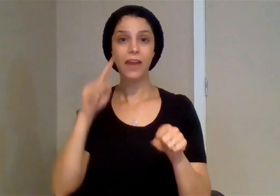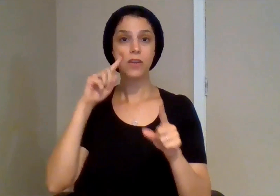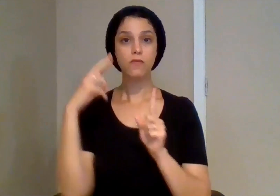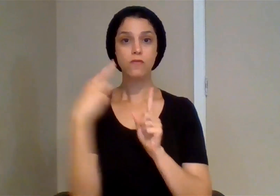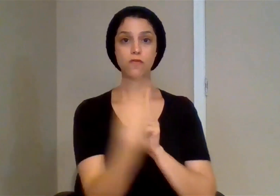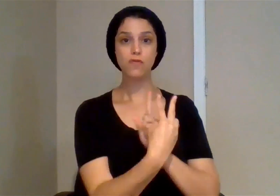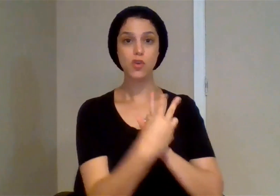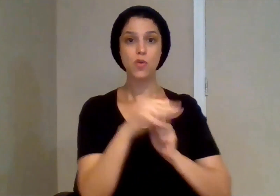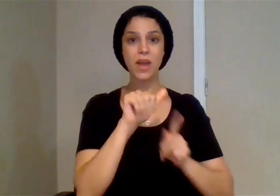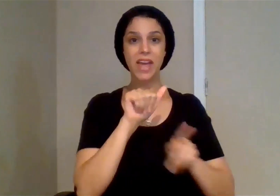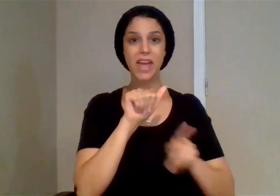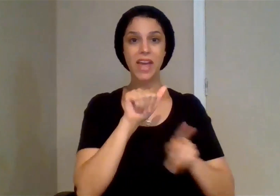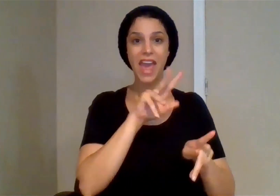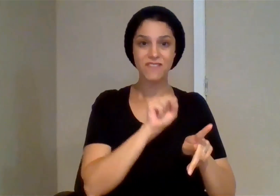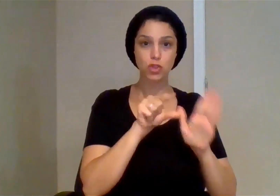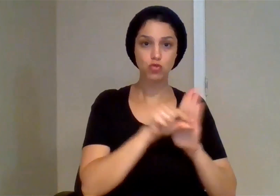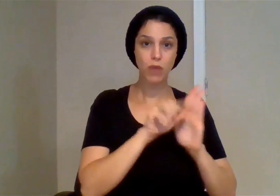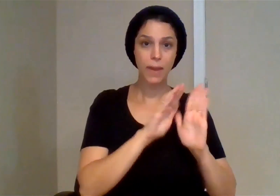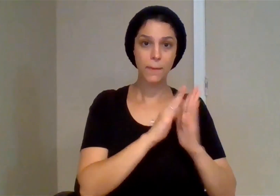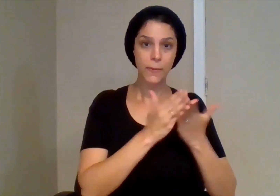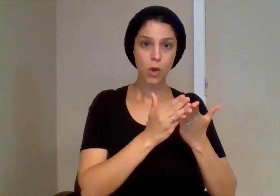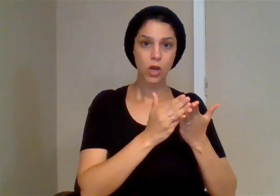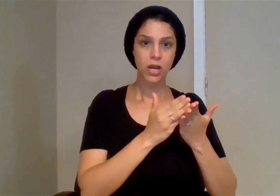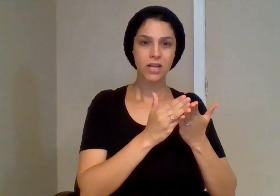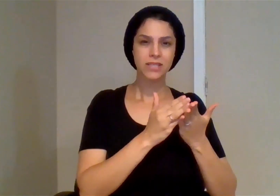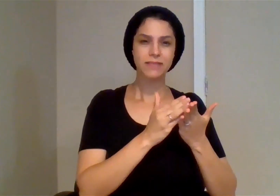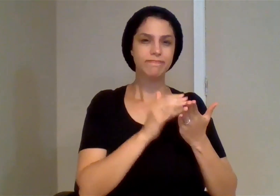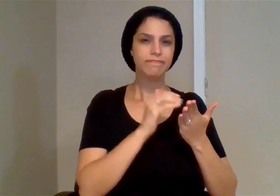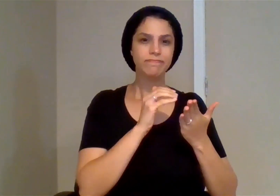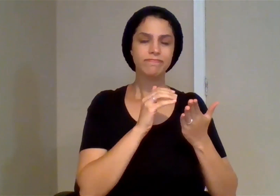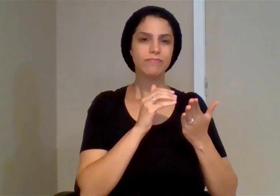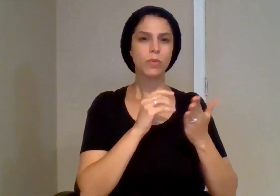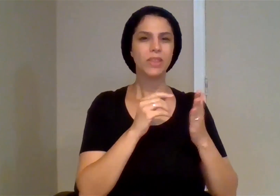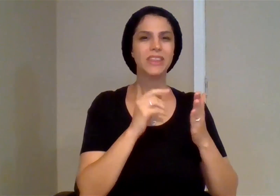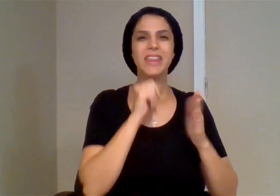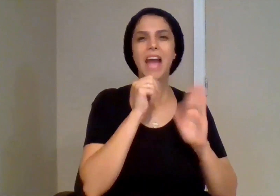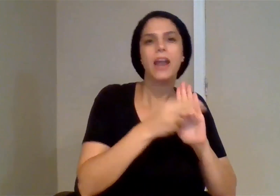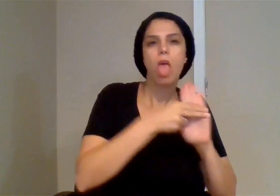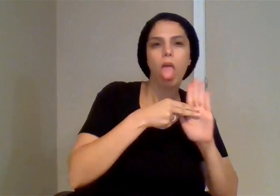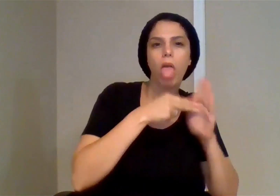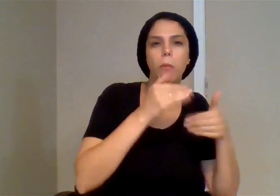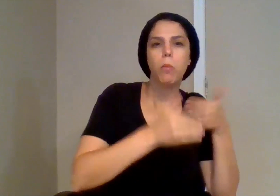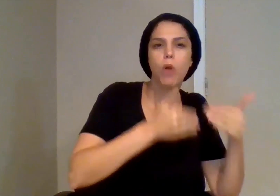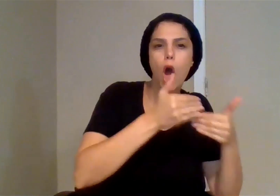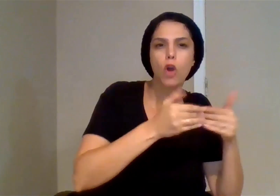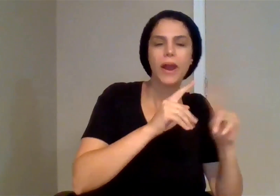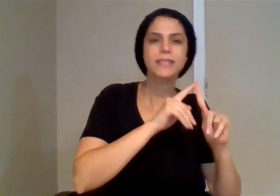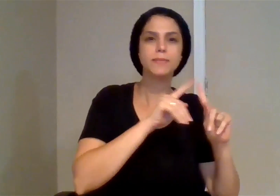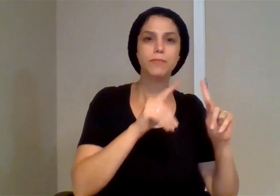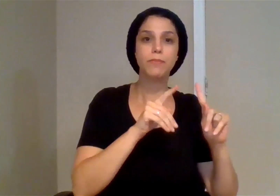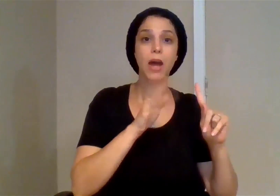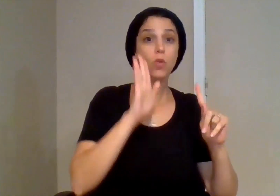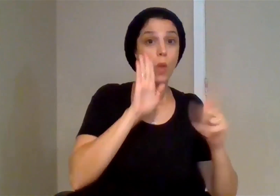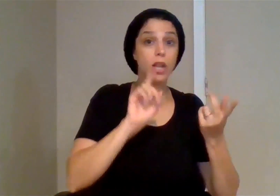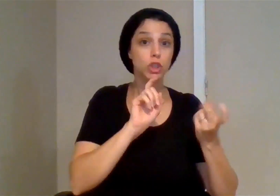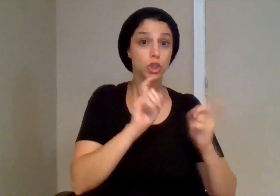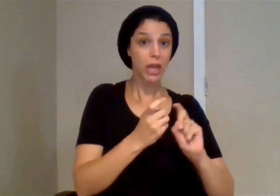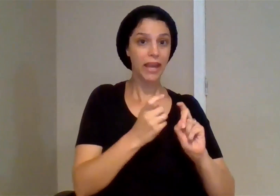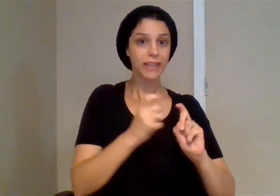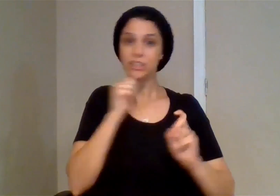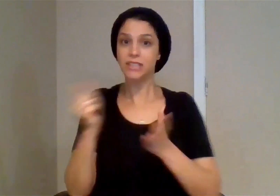gradebook as kind of a, I don't want to say in progress, but, you know, maybe something will change